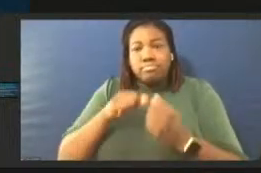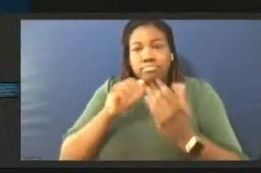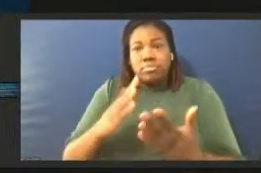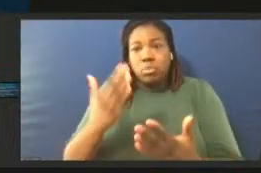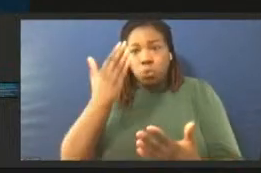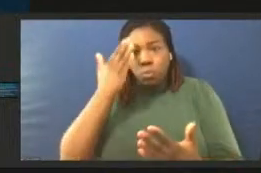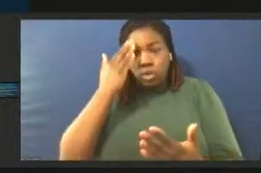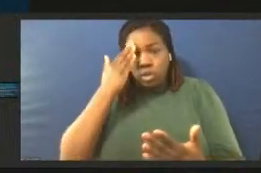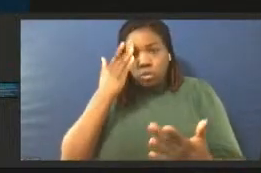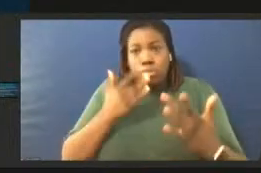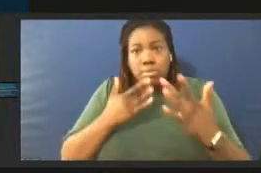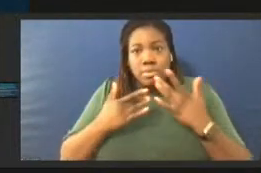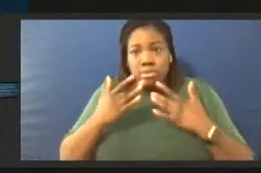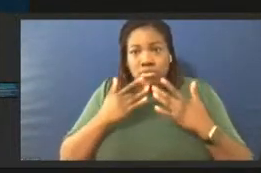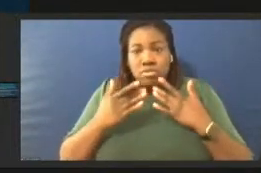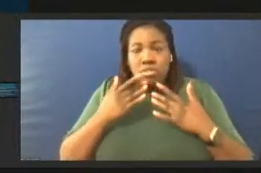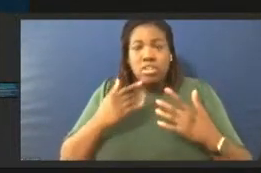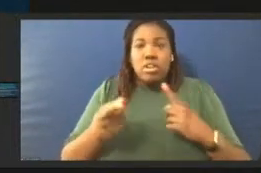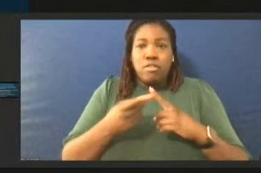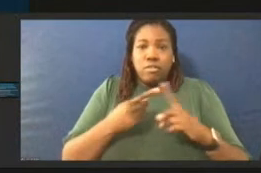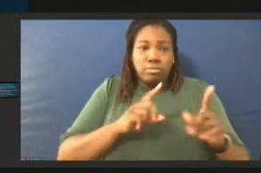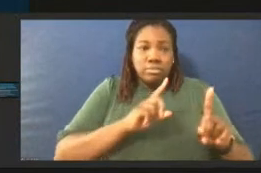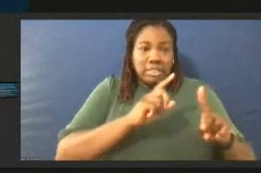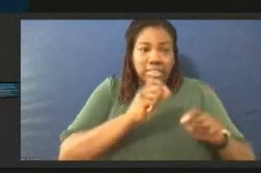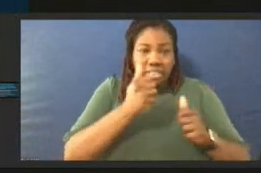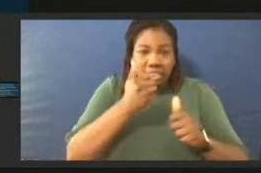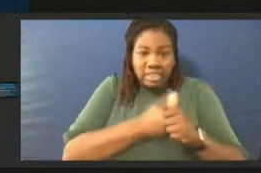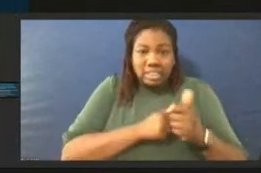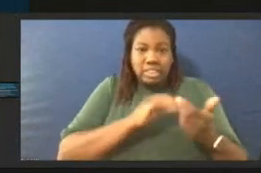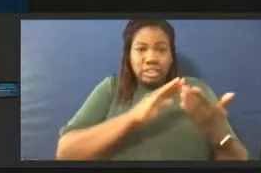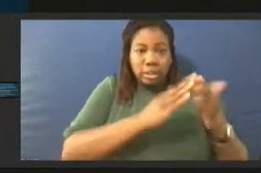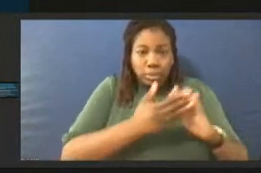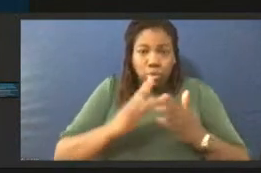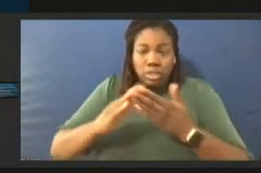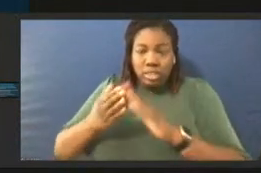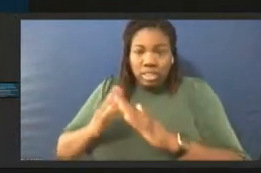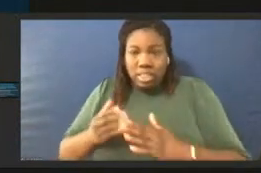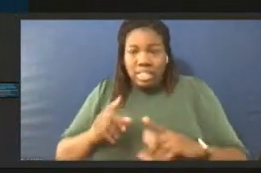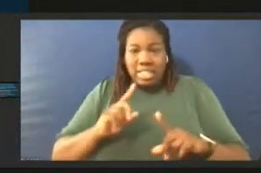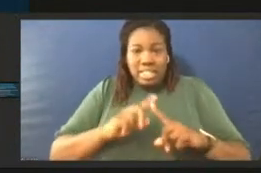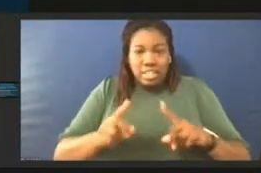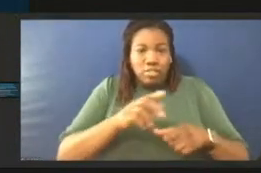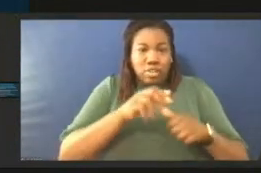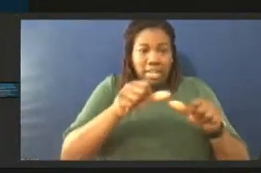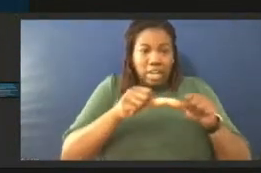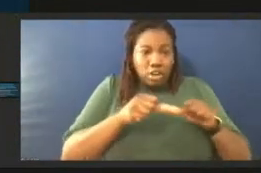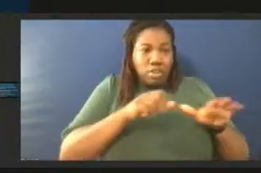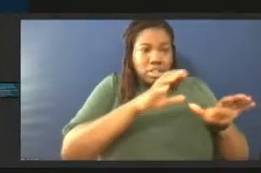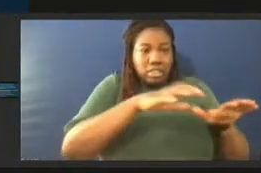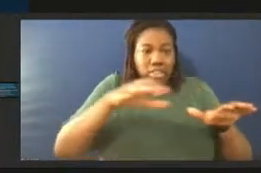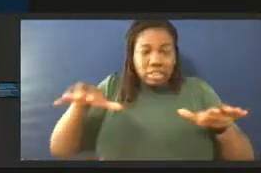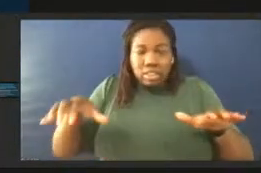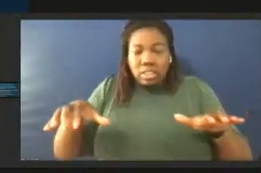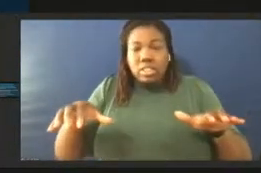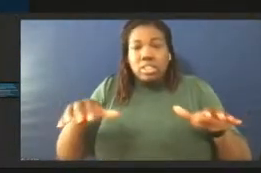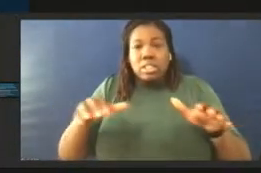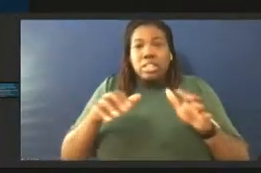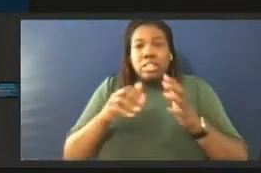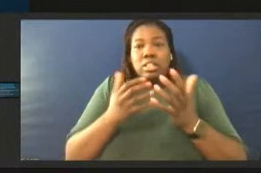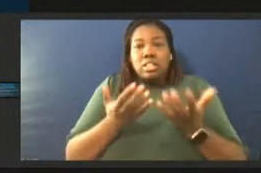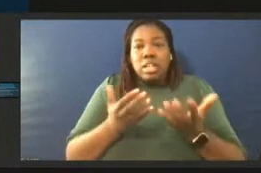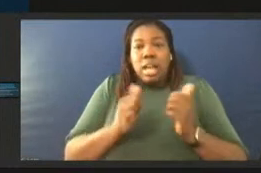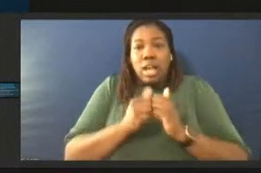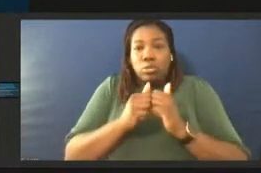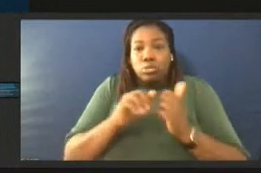disparities vary from community to community and from geographic area to geographic area. So the only way that you can really